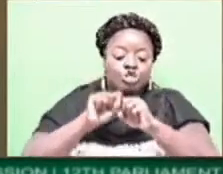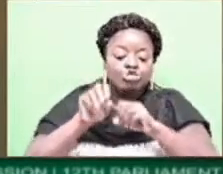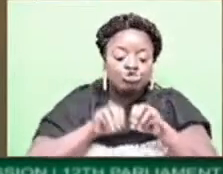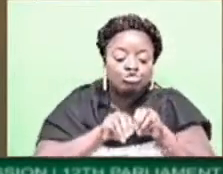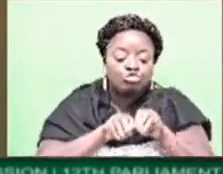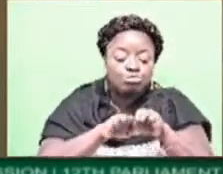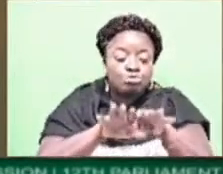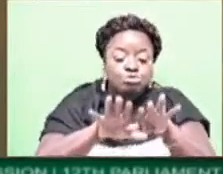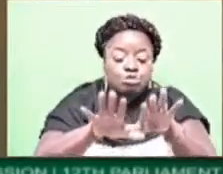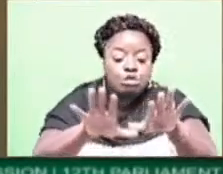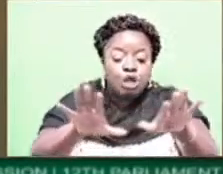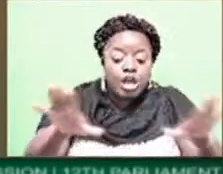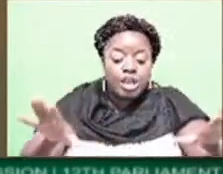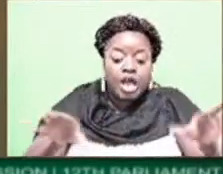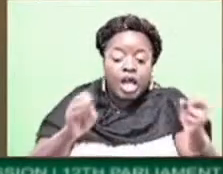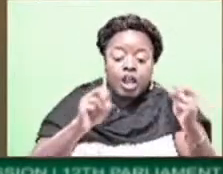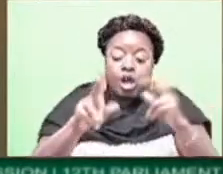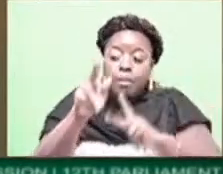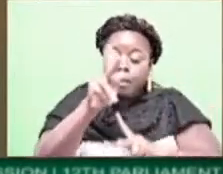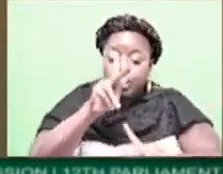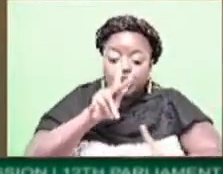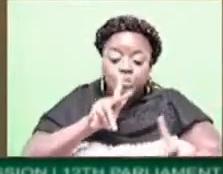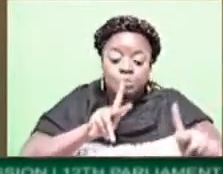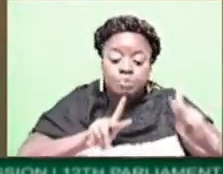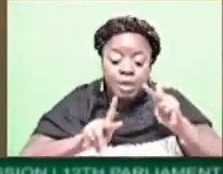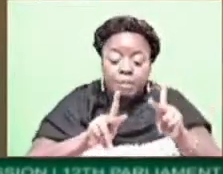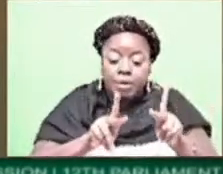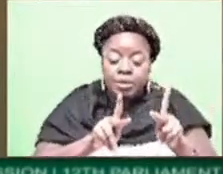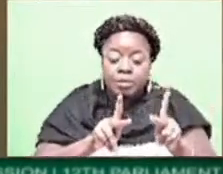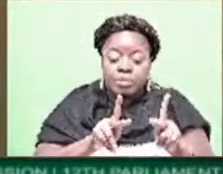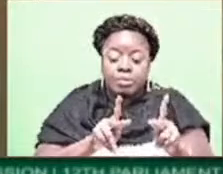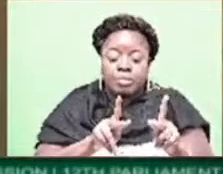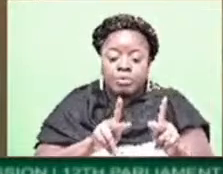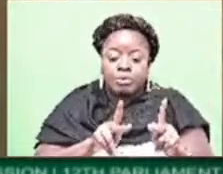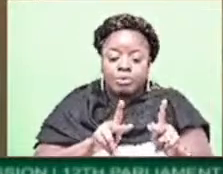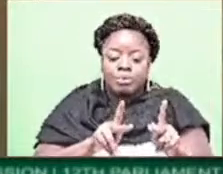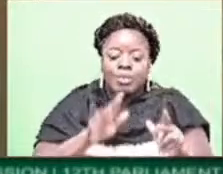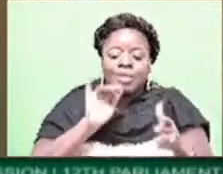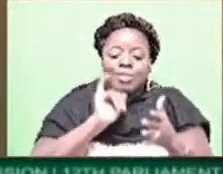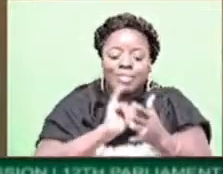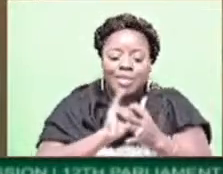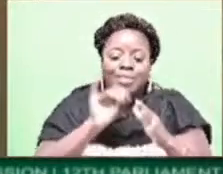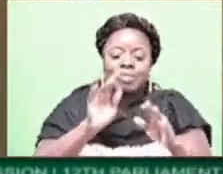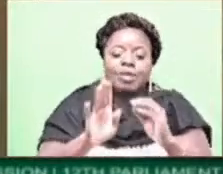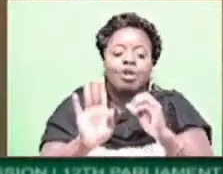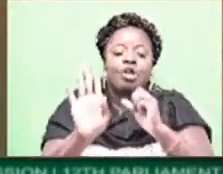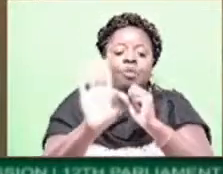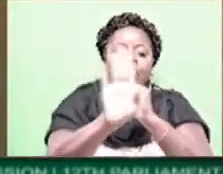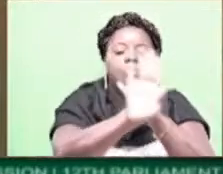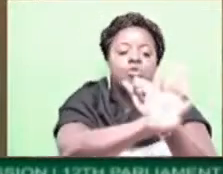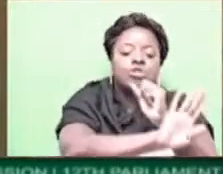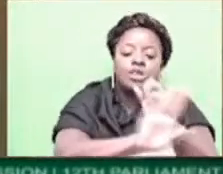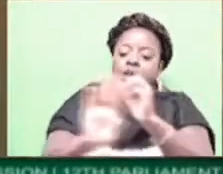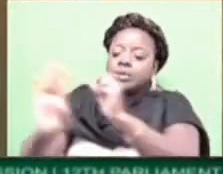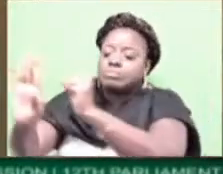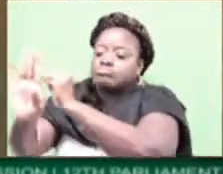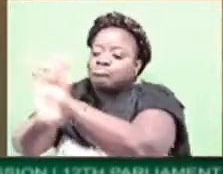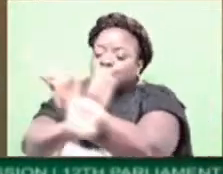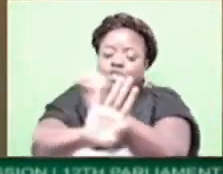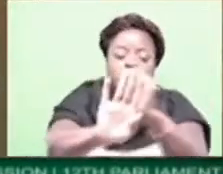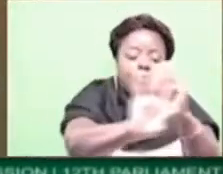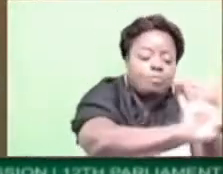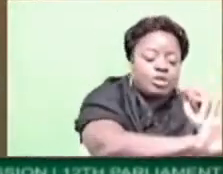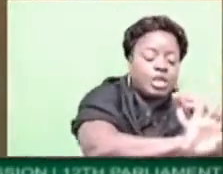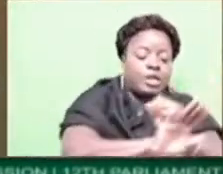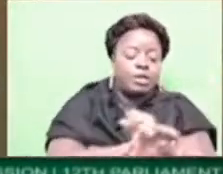and the amount of people in that radius that you are in fact, protected. So the wearing of masks,